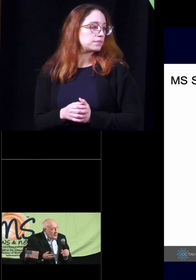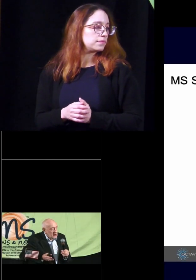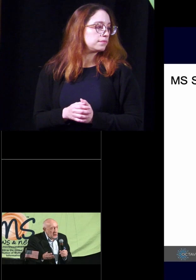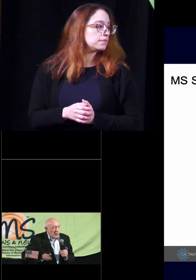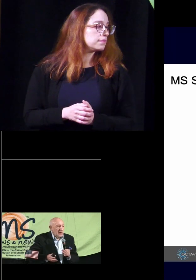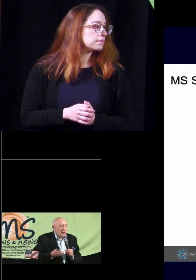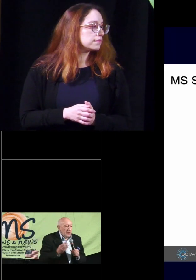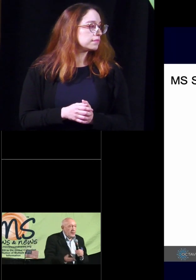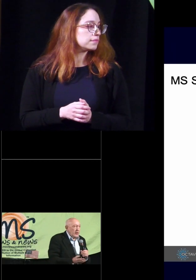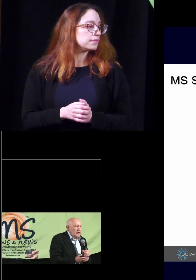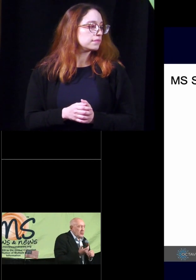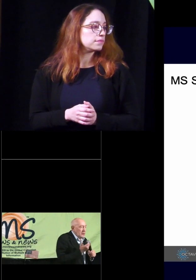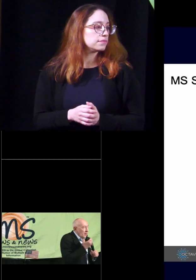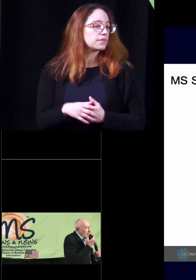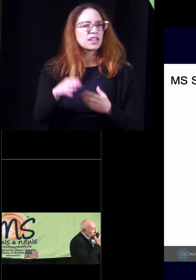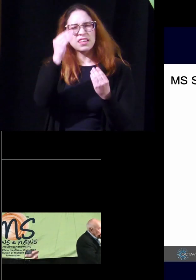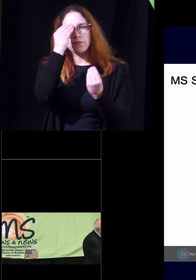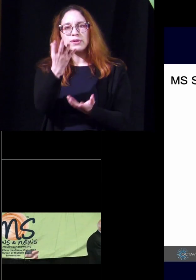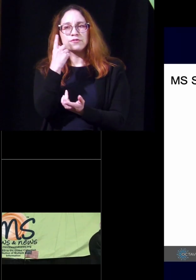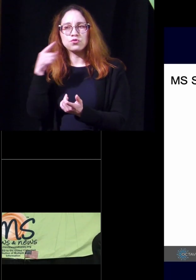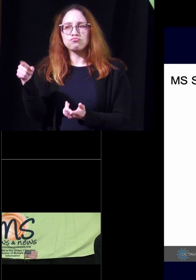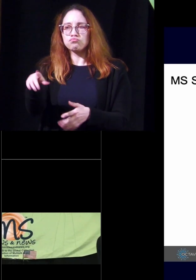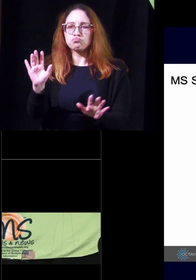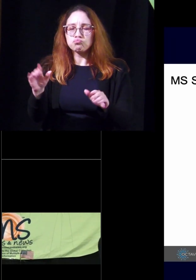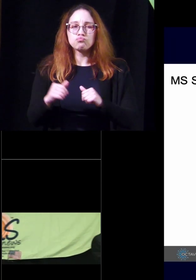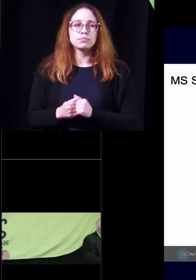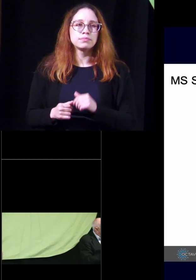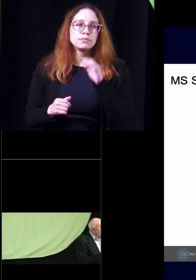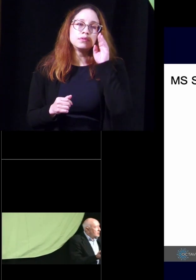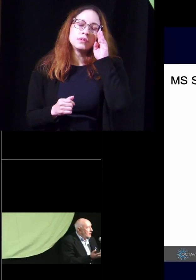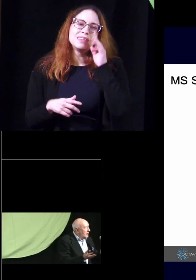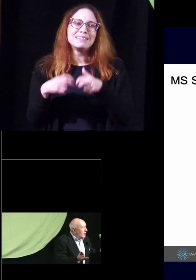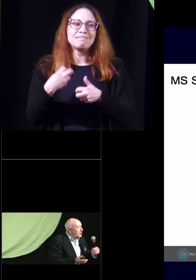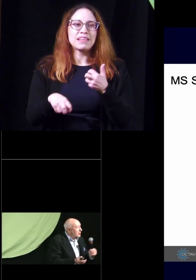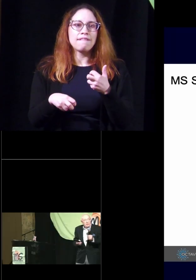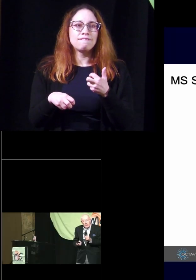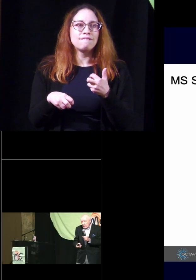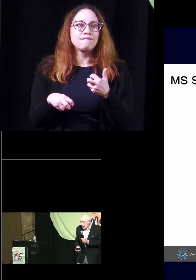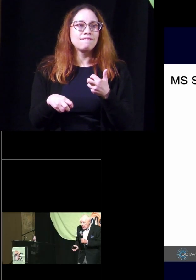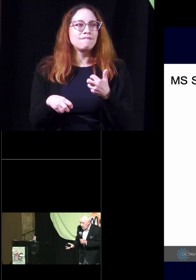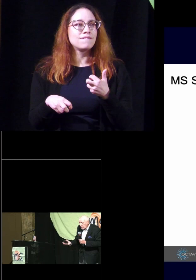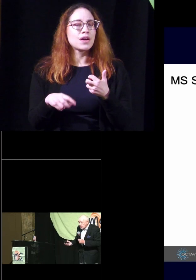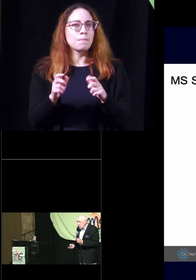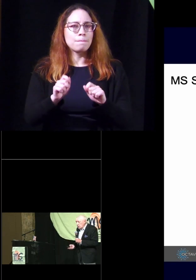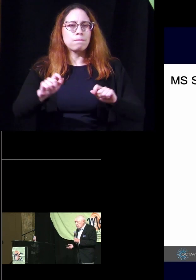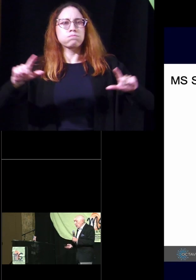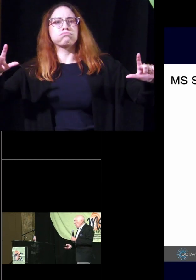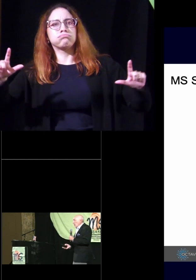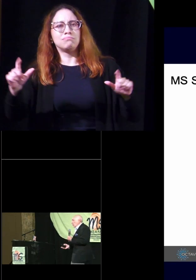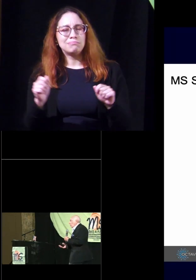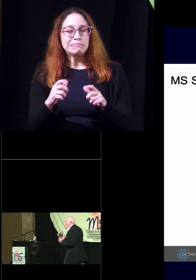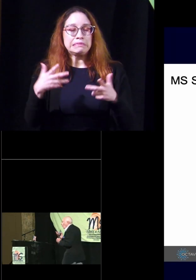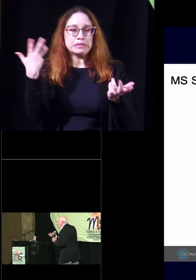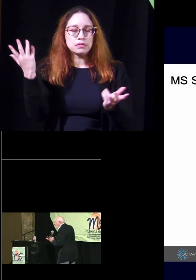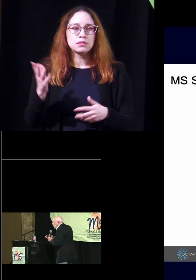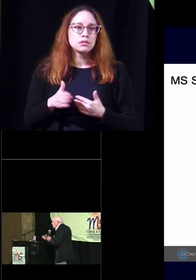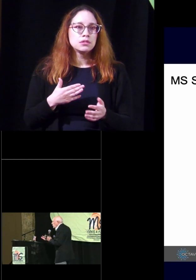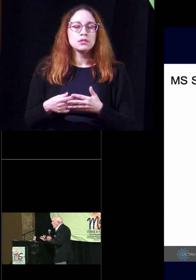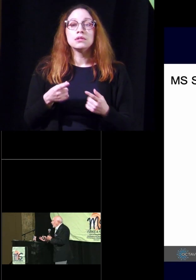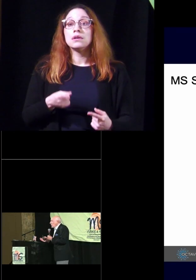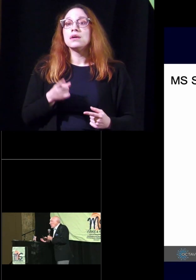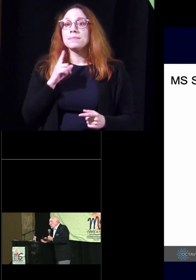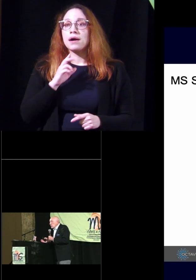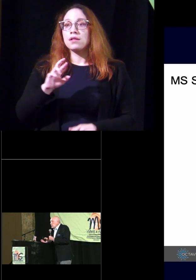That's why I put these in, really. They're for information. It was hard for me to put these into a larger format. I don't know how to make this larger. But on the